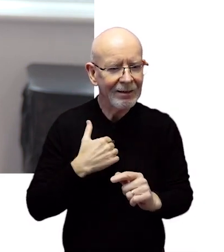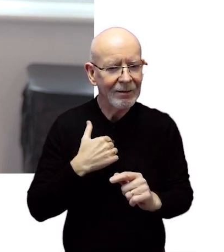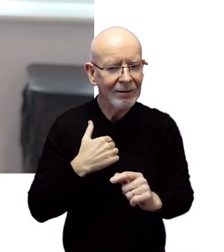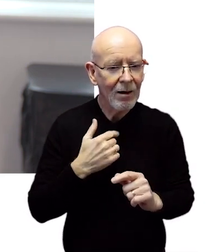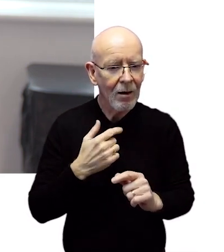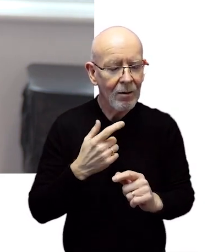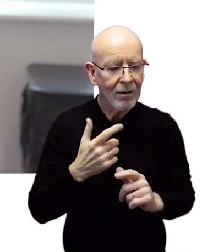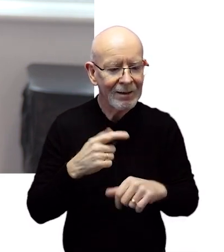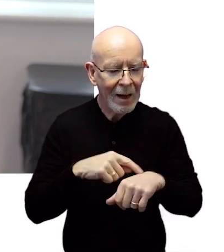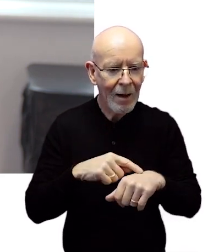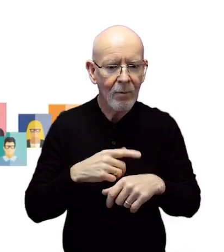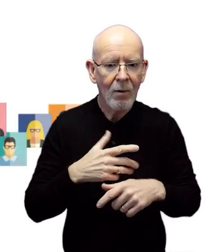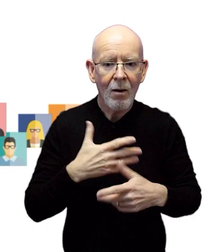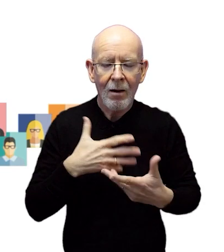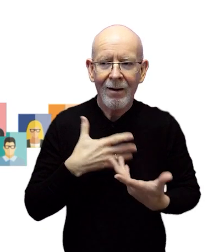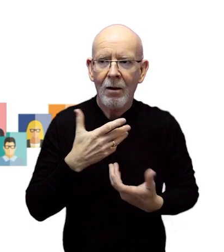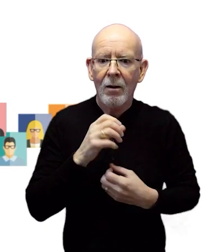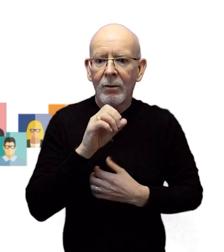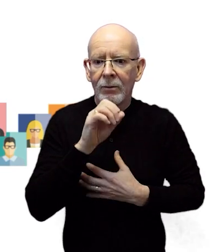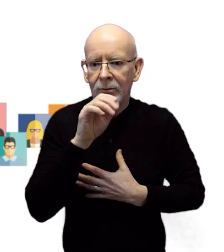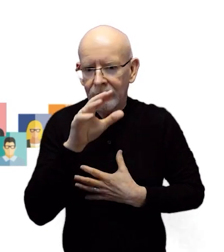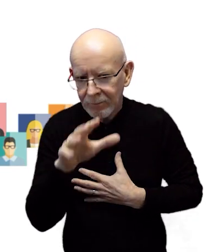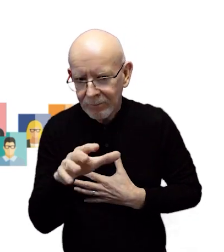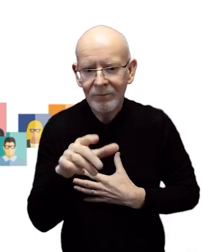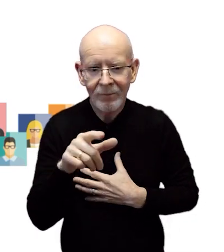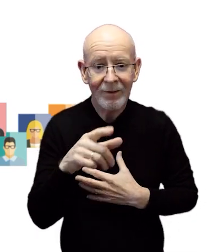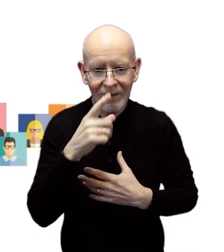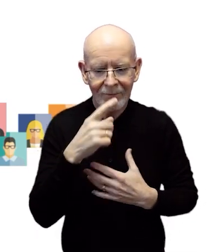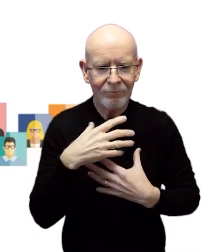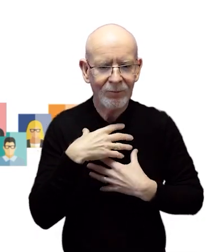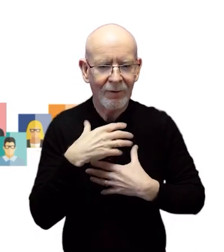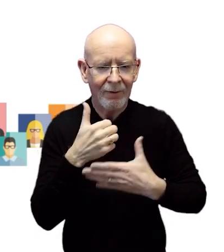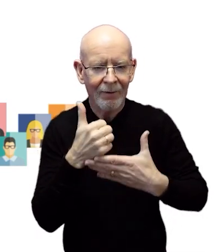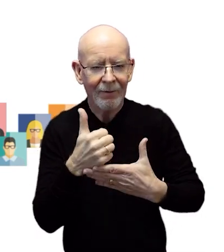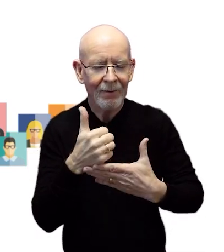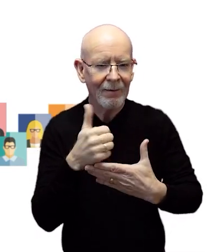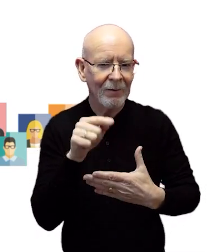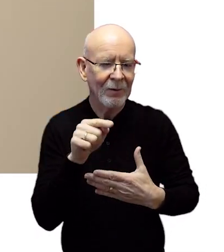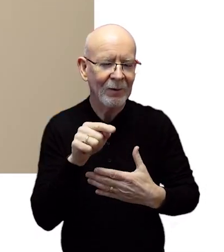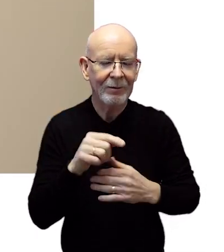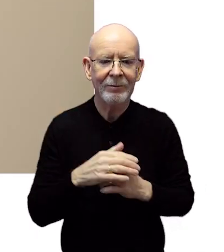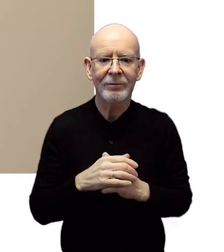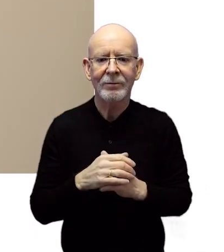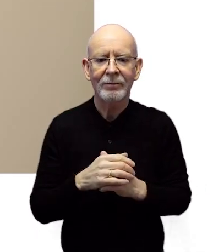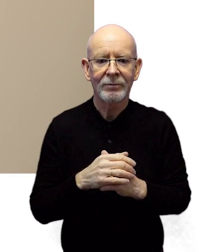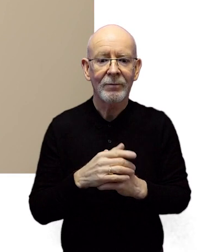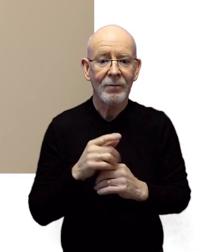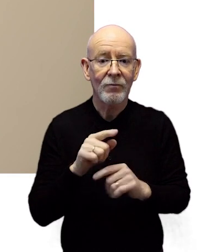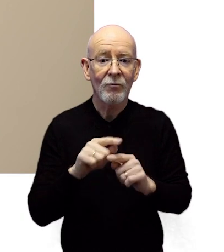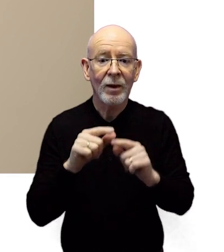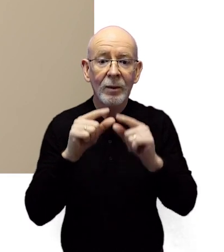a little longer to breathe out. Here are some breathing techniques which may help you to do this. Pursed lip